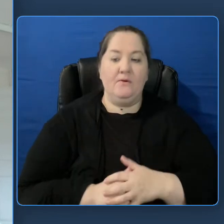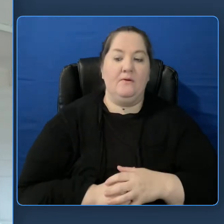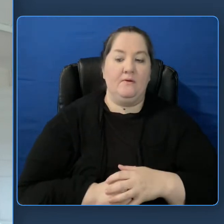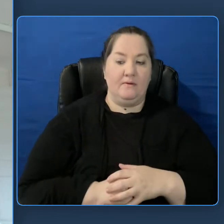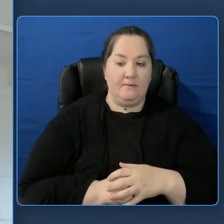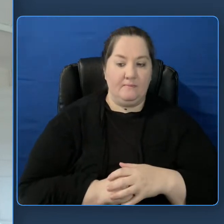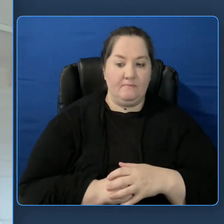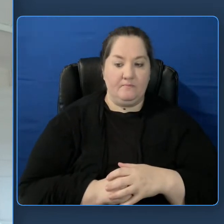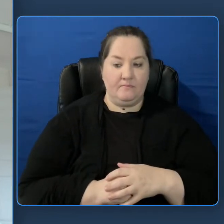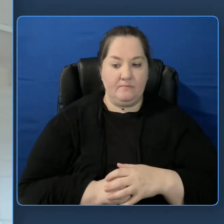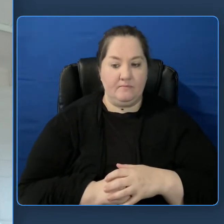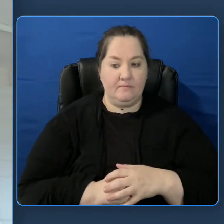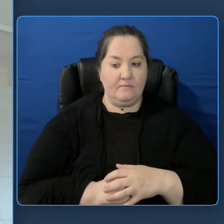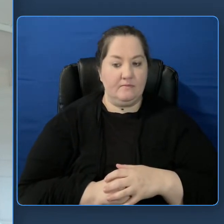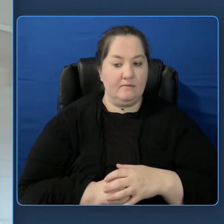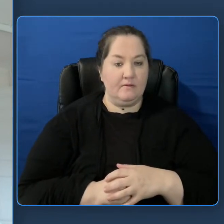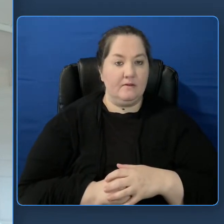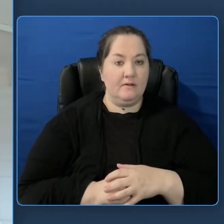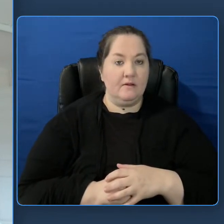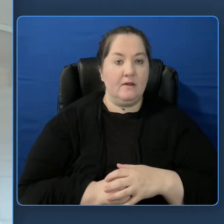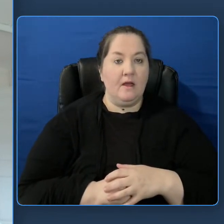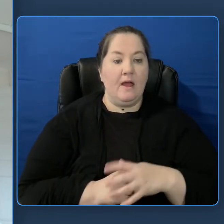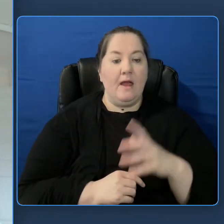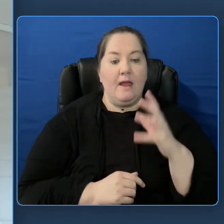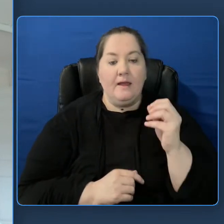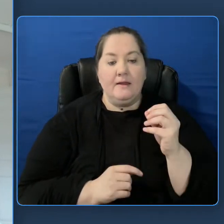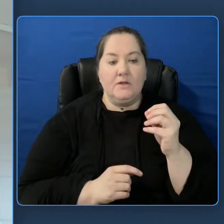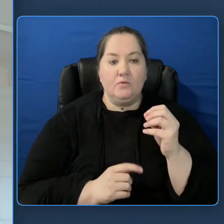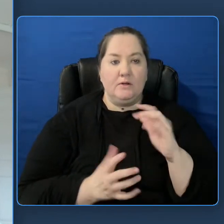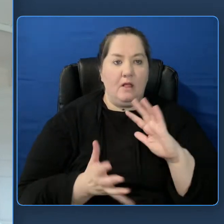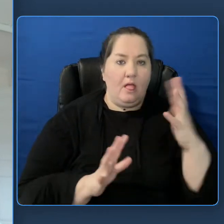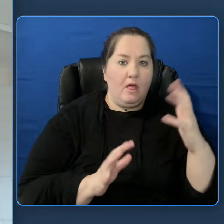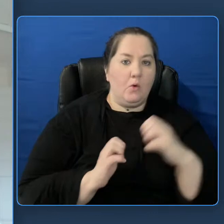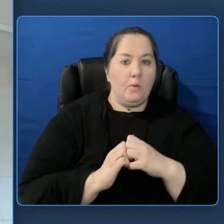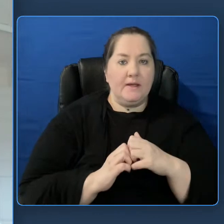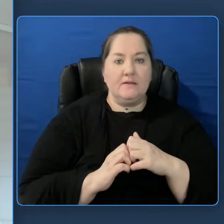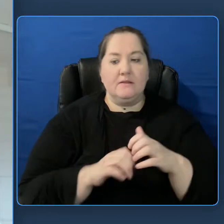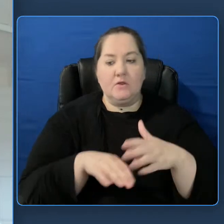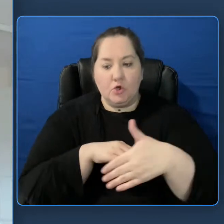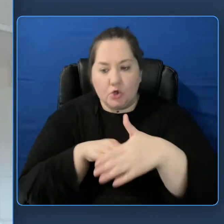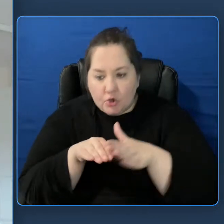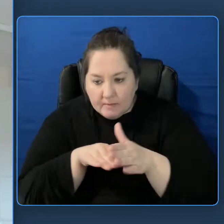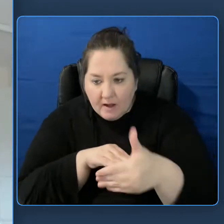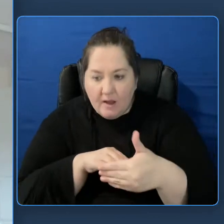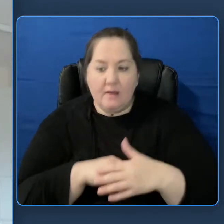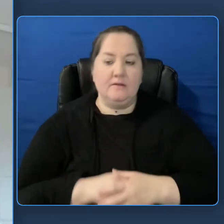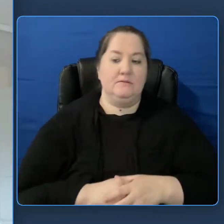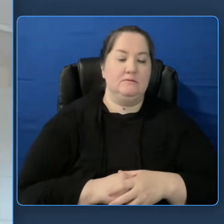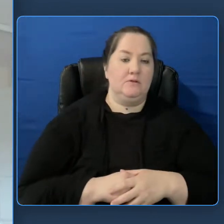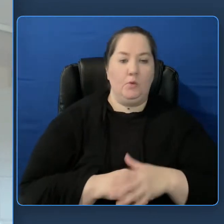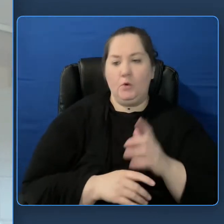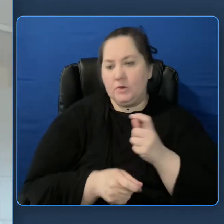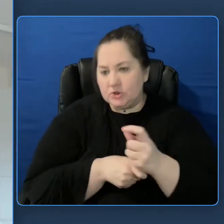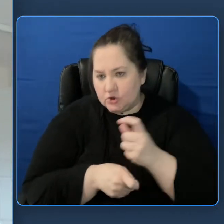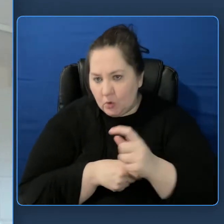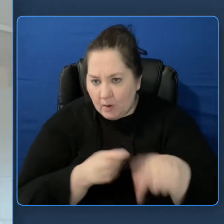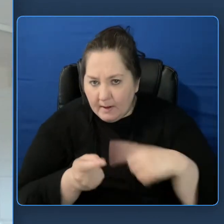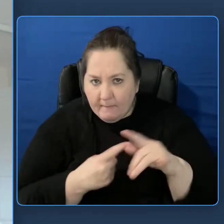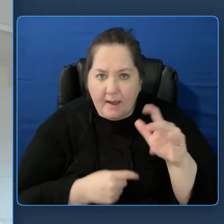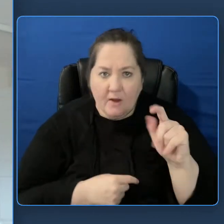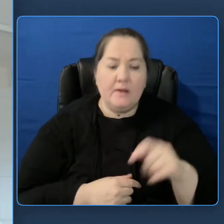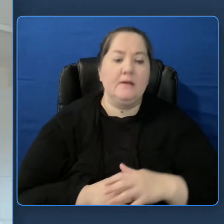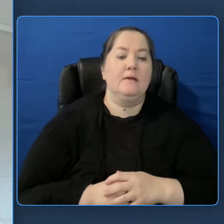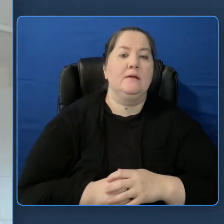going around, walking around, and we'd get to these curb cuts, and we would just joke about it and kind of get in